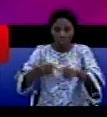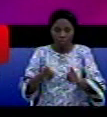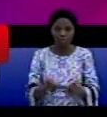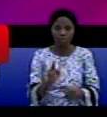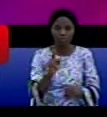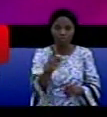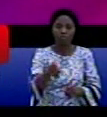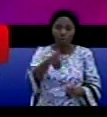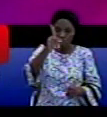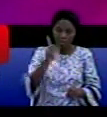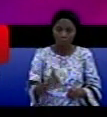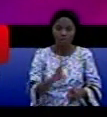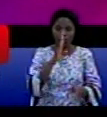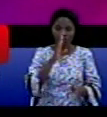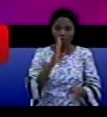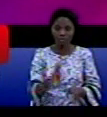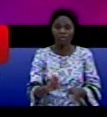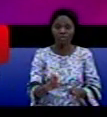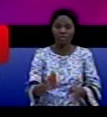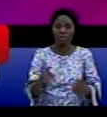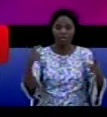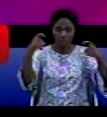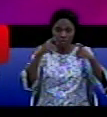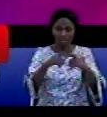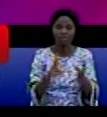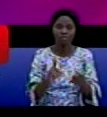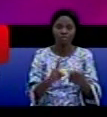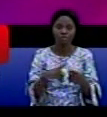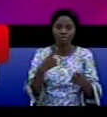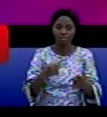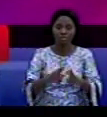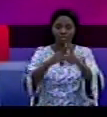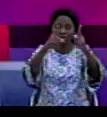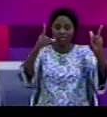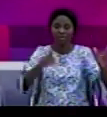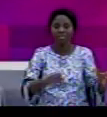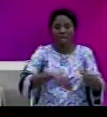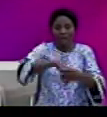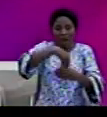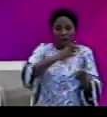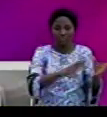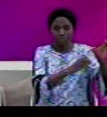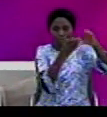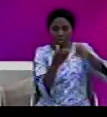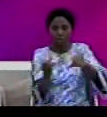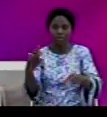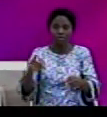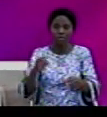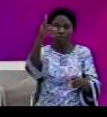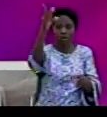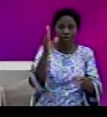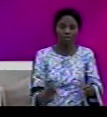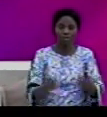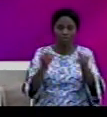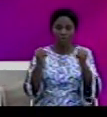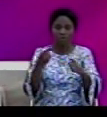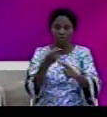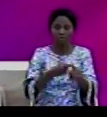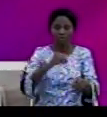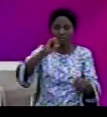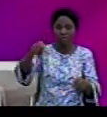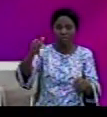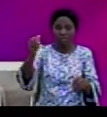be connected to the great outpouring of God's power from January 27 to